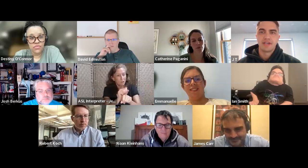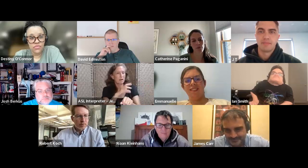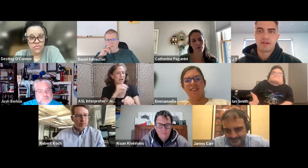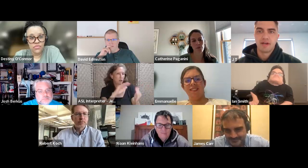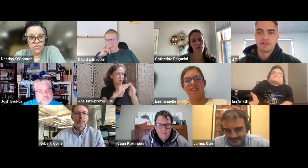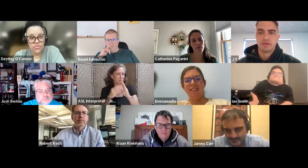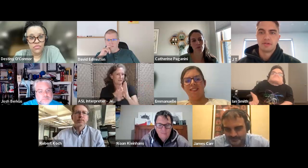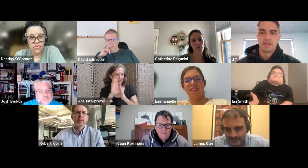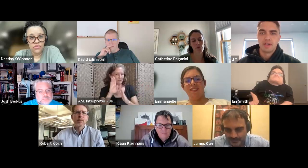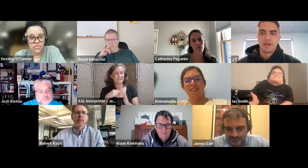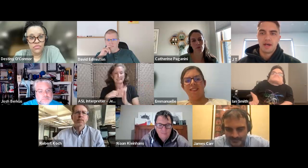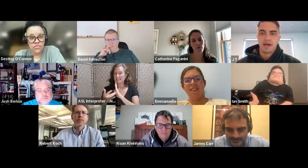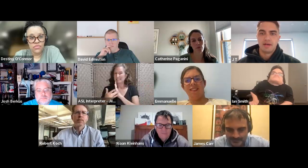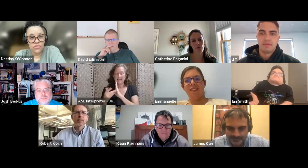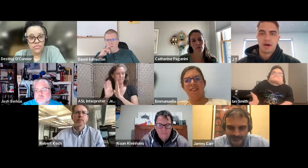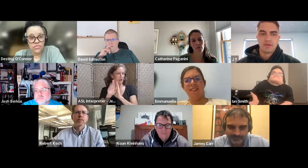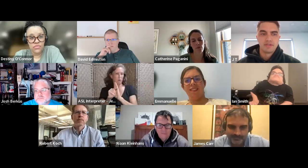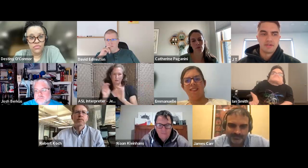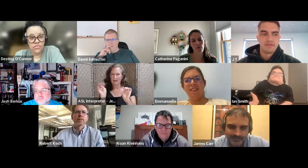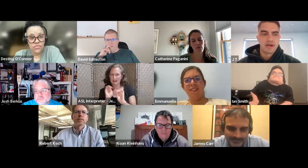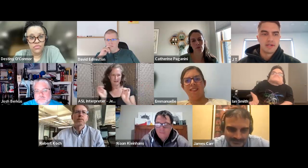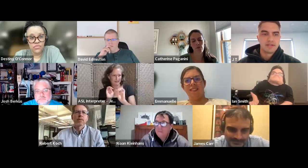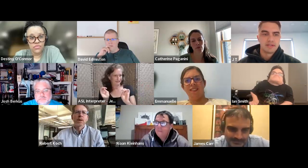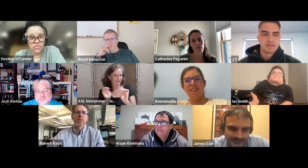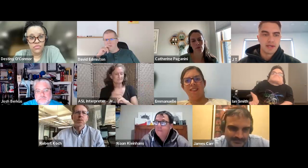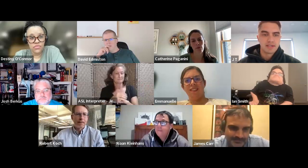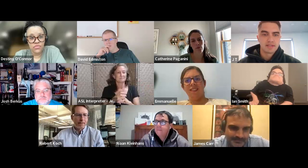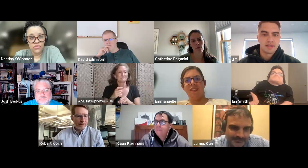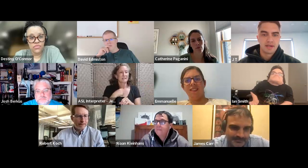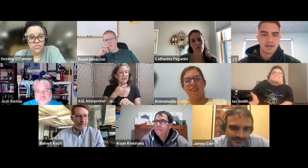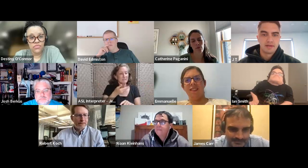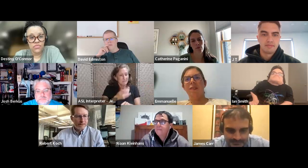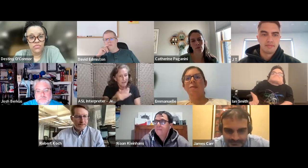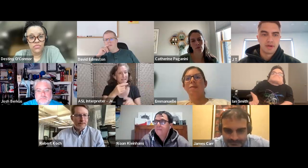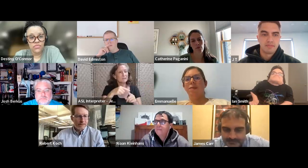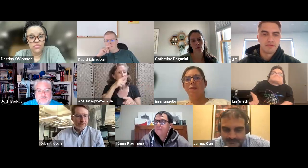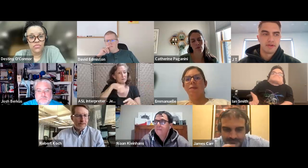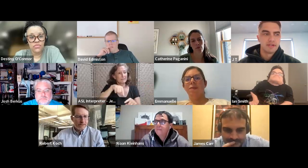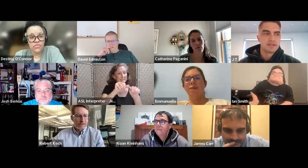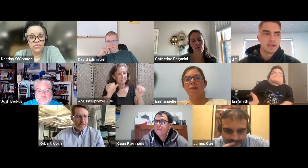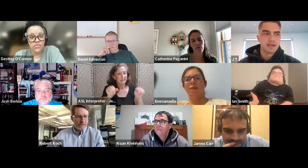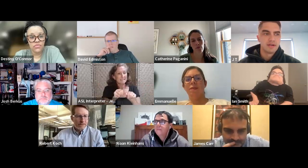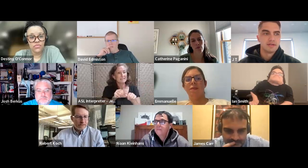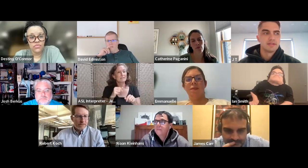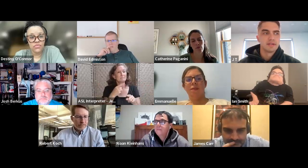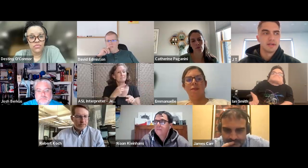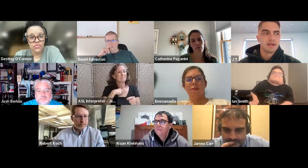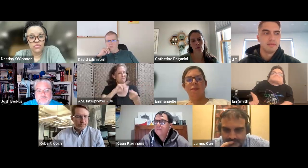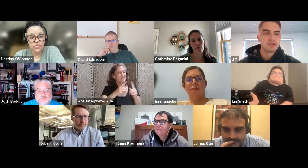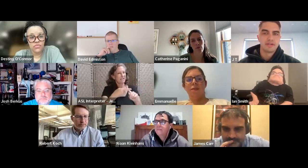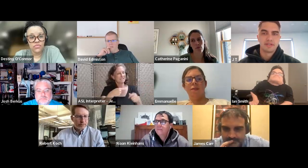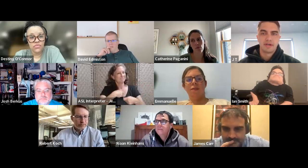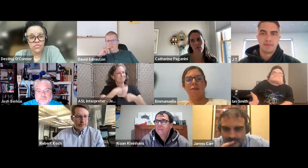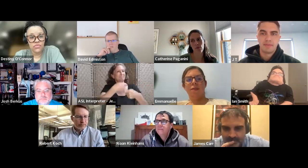don't have a tech background at all. I was invited into this space by my friends